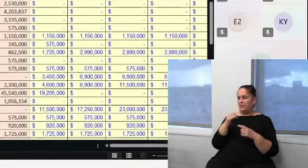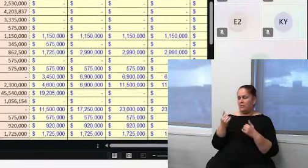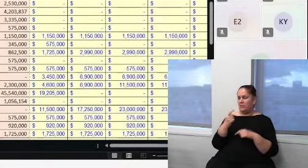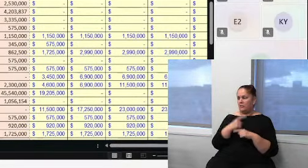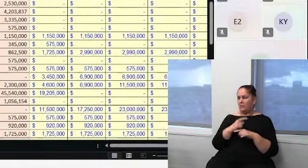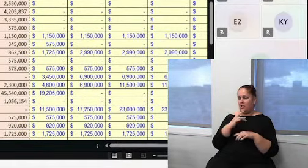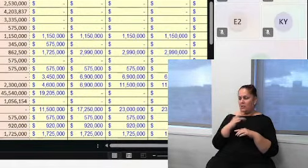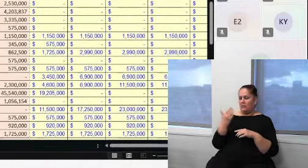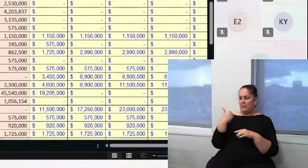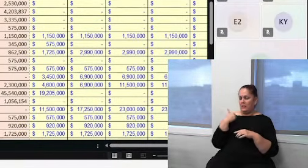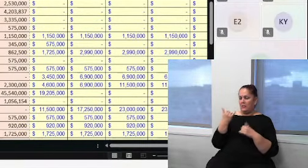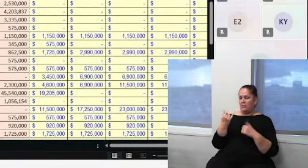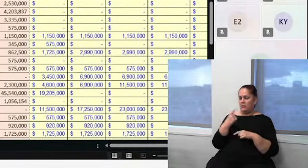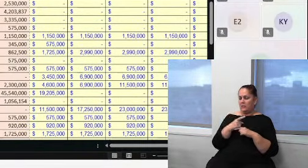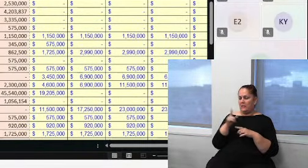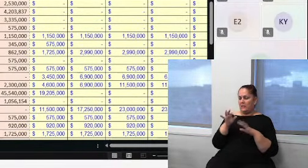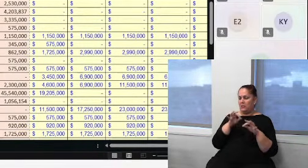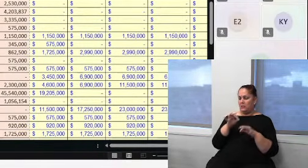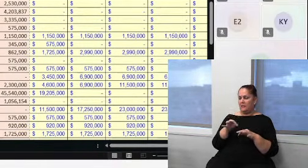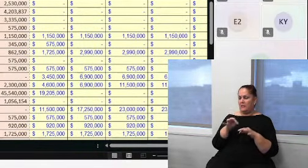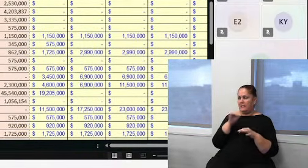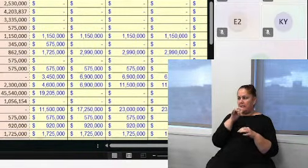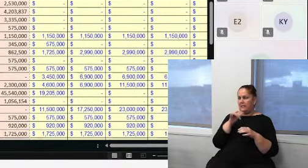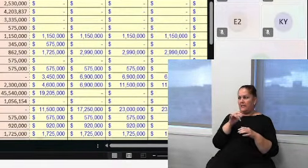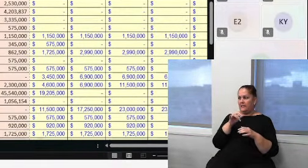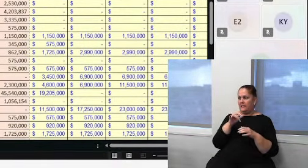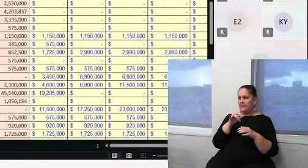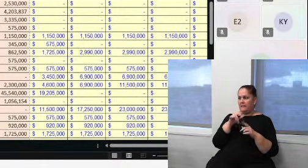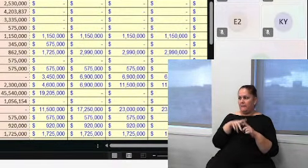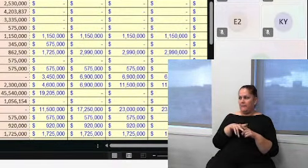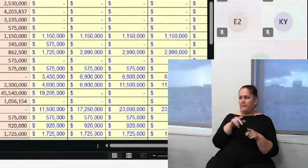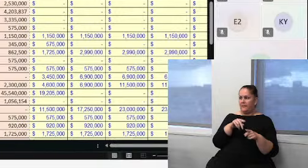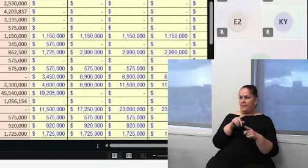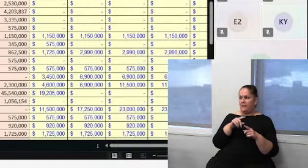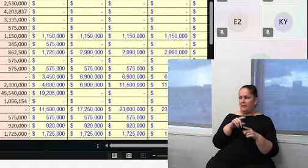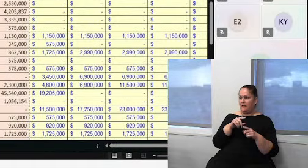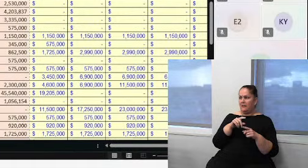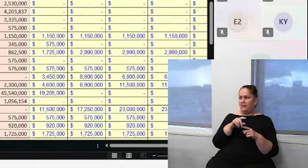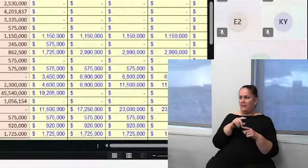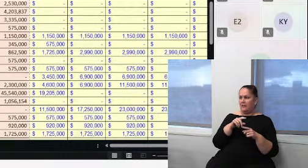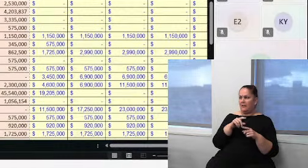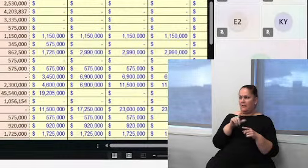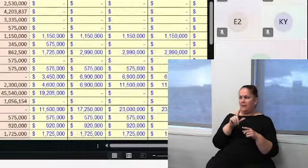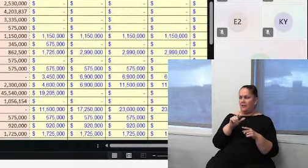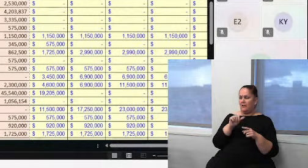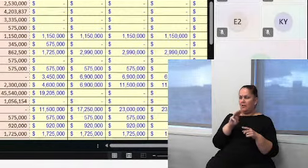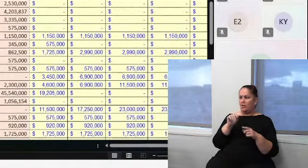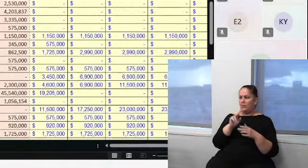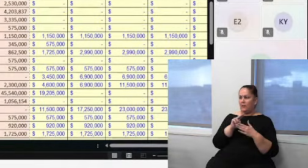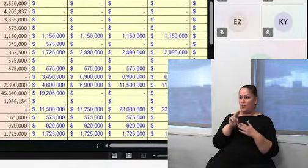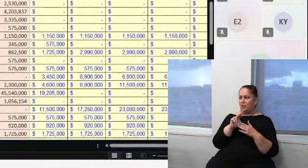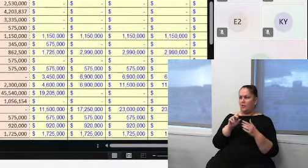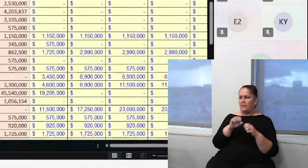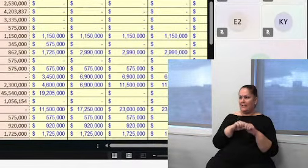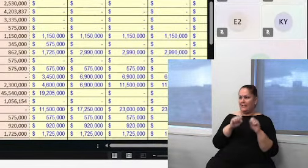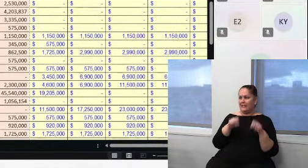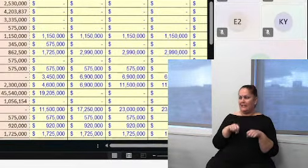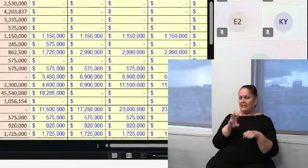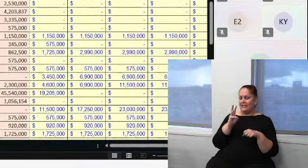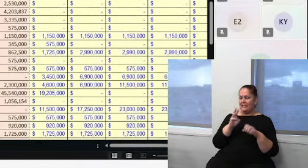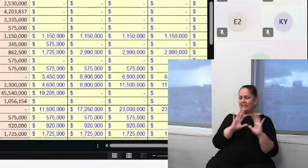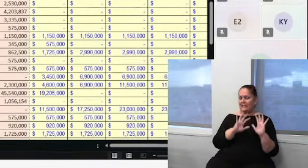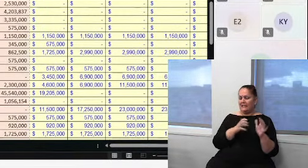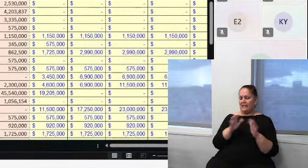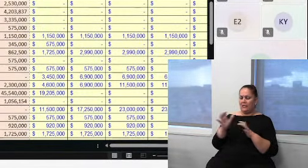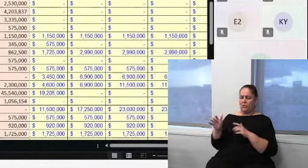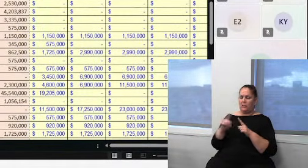today. Earlier today, you explained that in the context of street lighting projects, Luma uses a